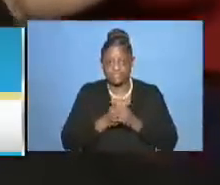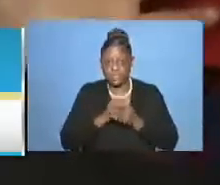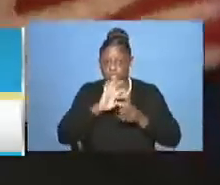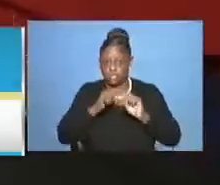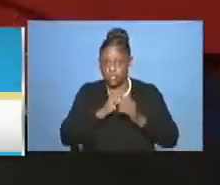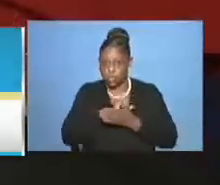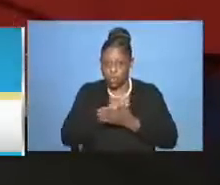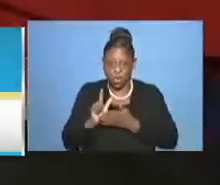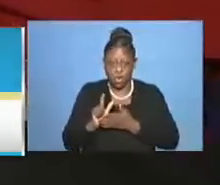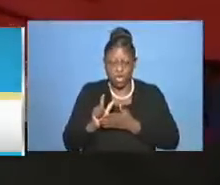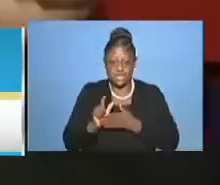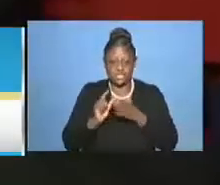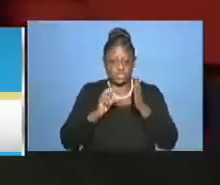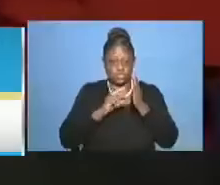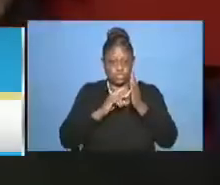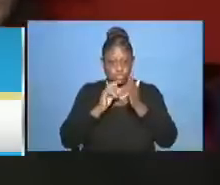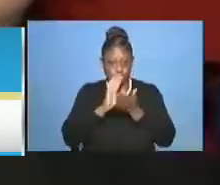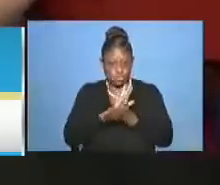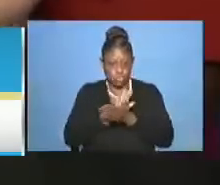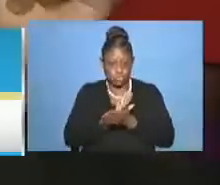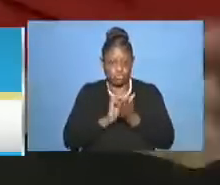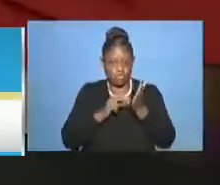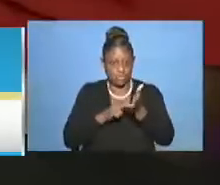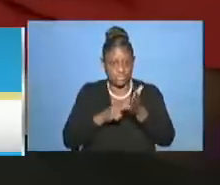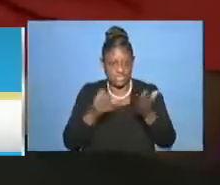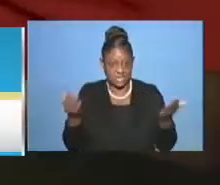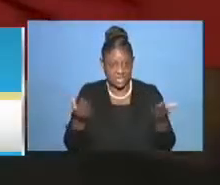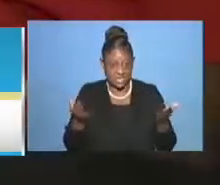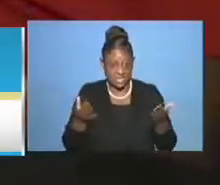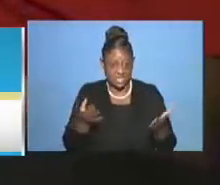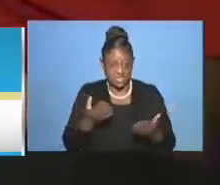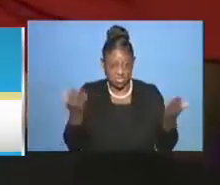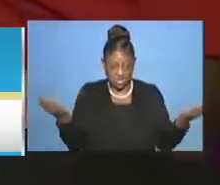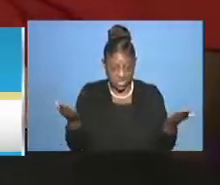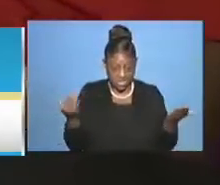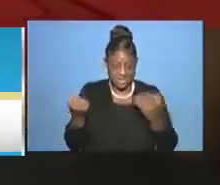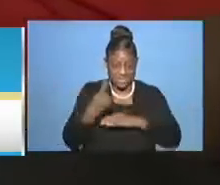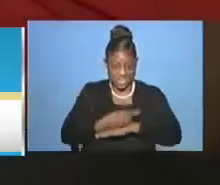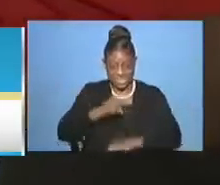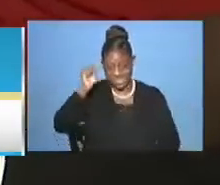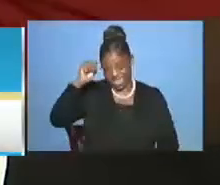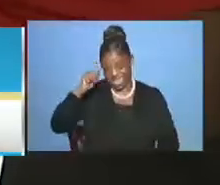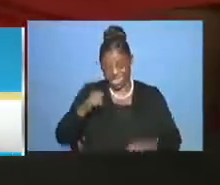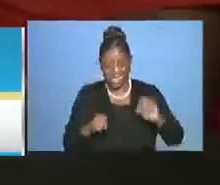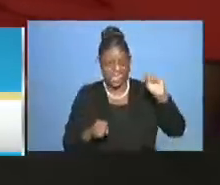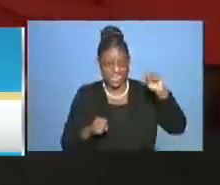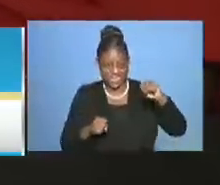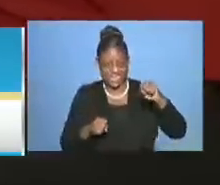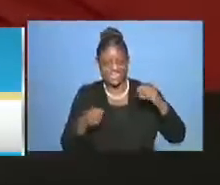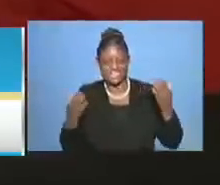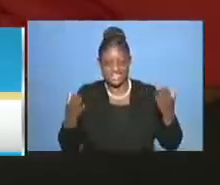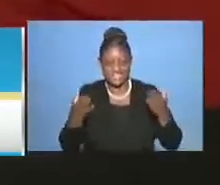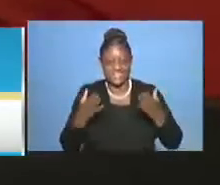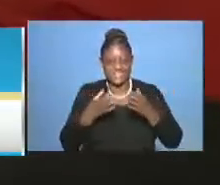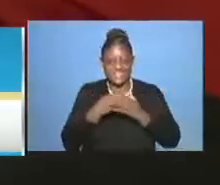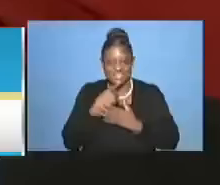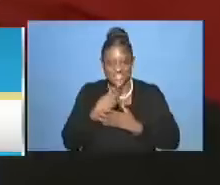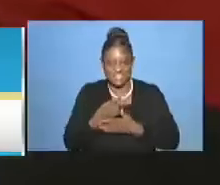of the public schools are represented here. You see some of the students here. Y'all here today? Yeah!